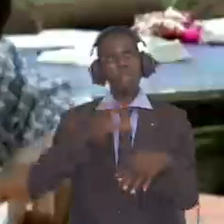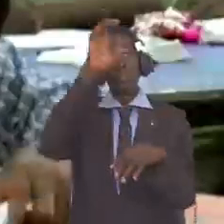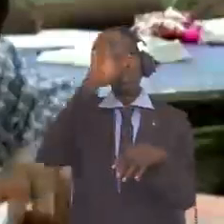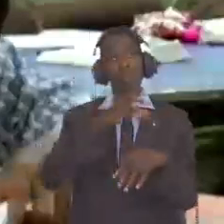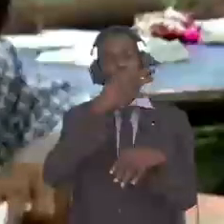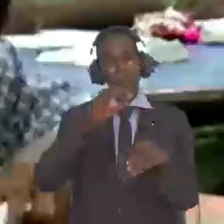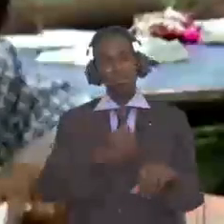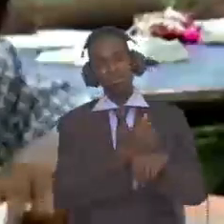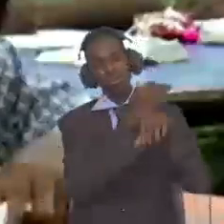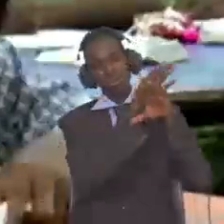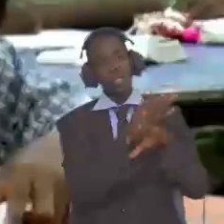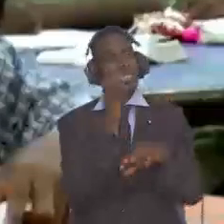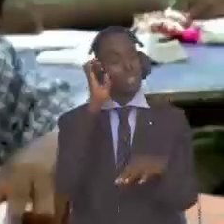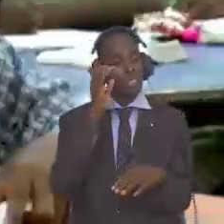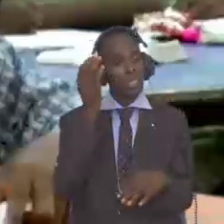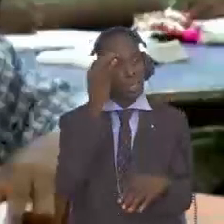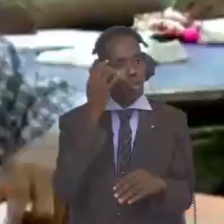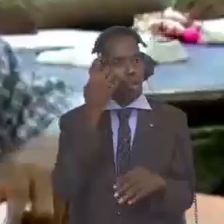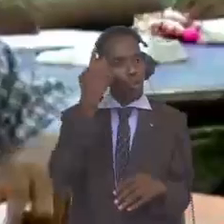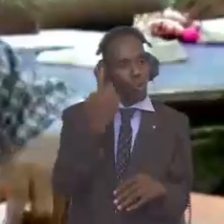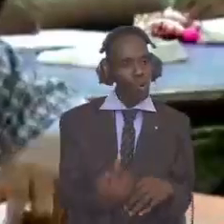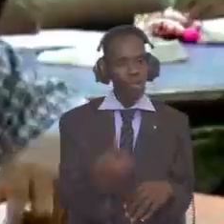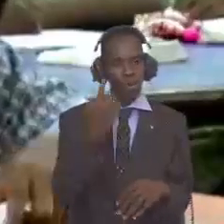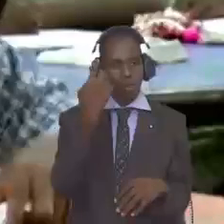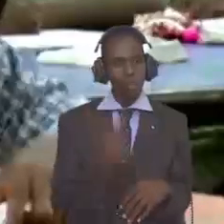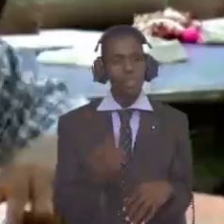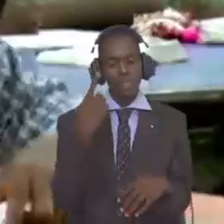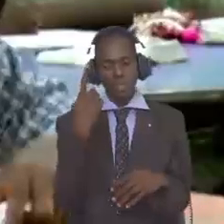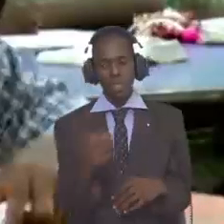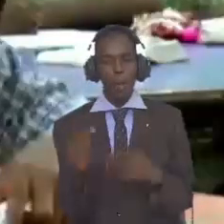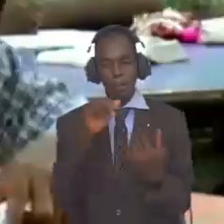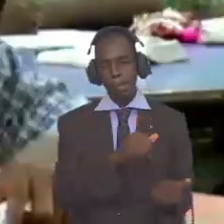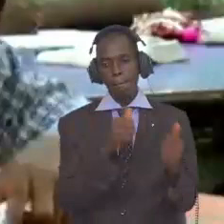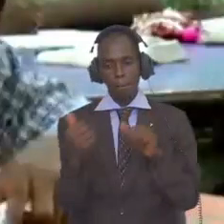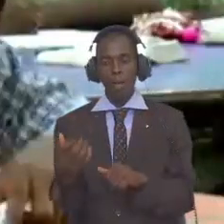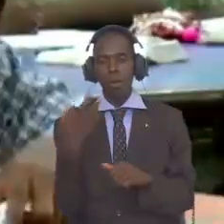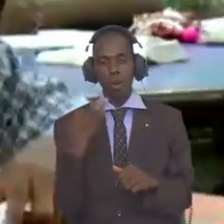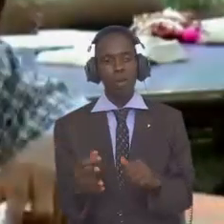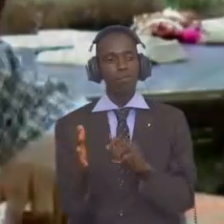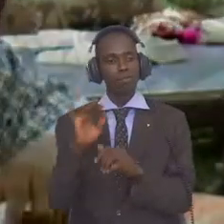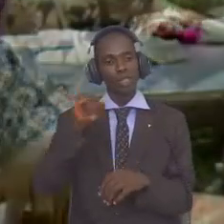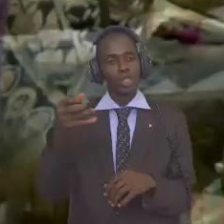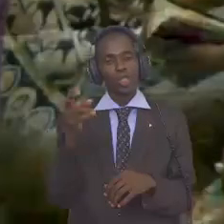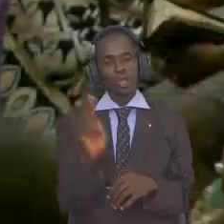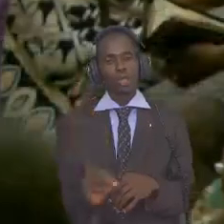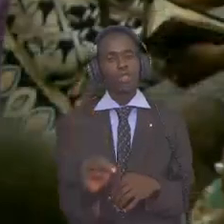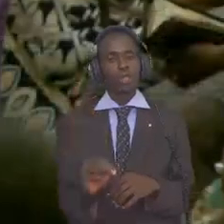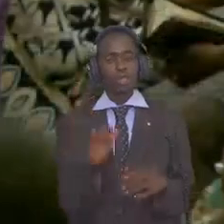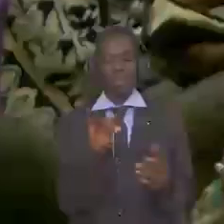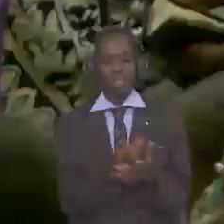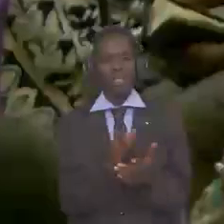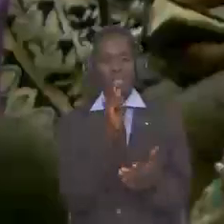knew only the baptism of John. Here is where Aquila and Apollo